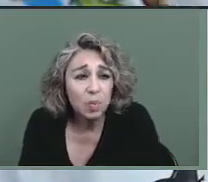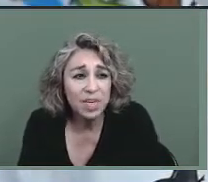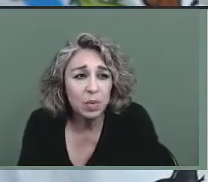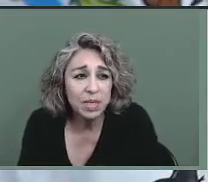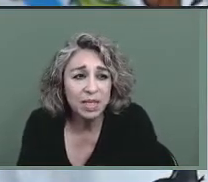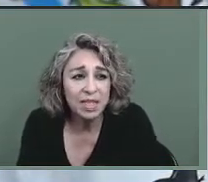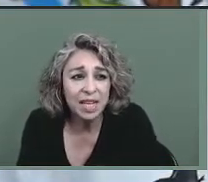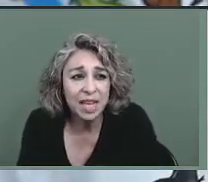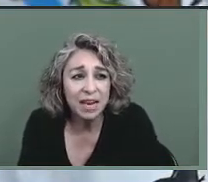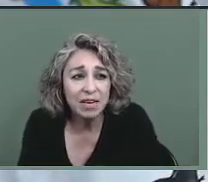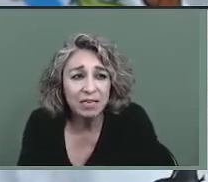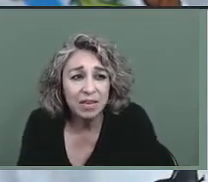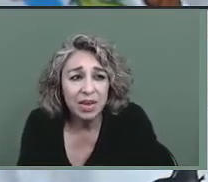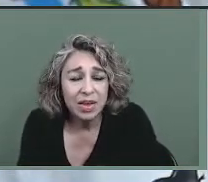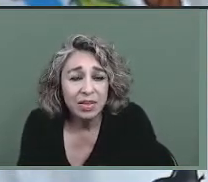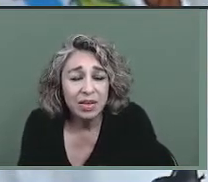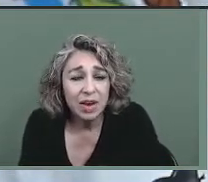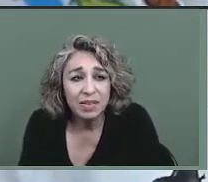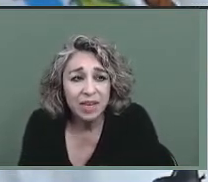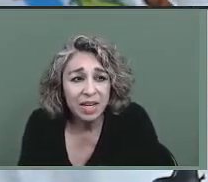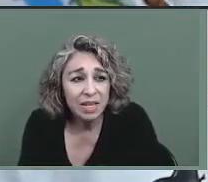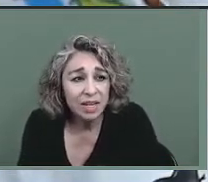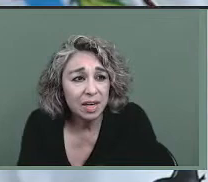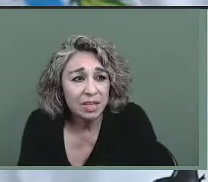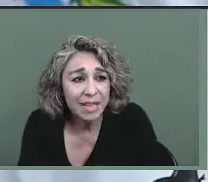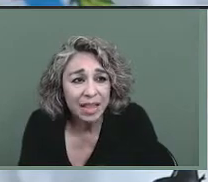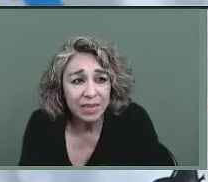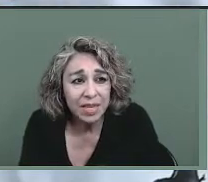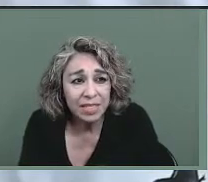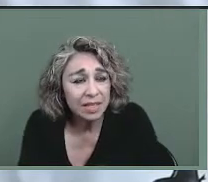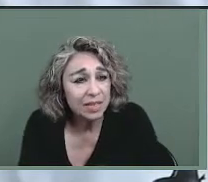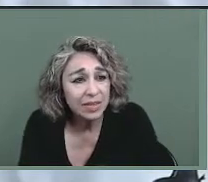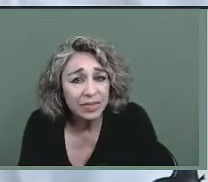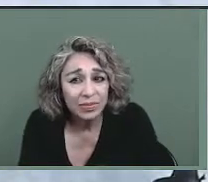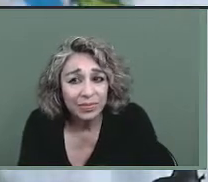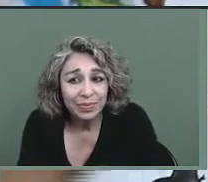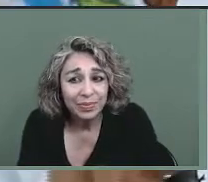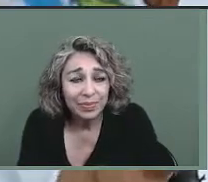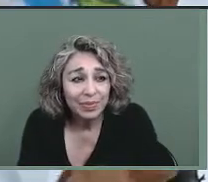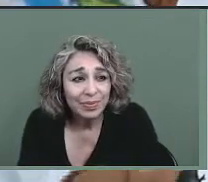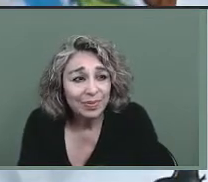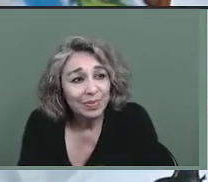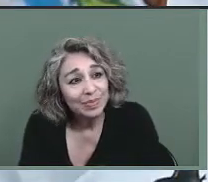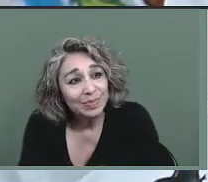whole budget was to take care of their elevated salaries,